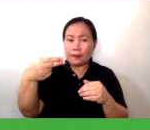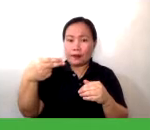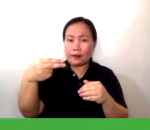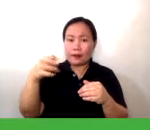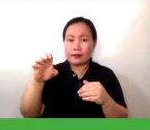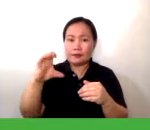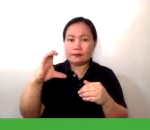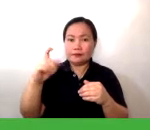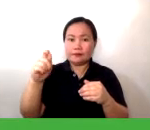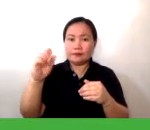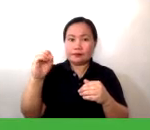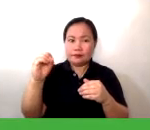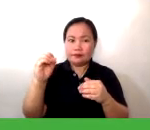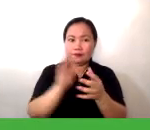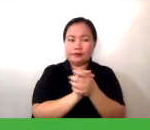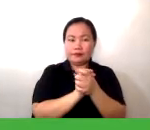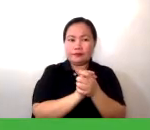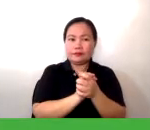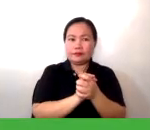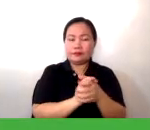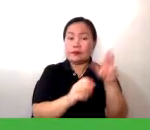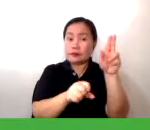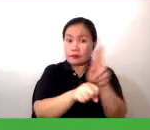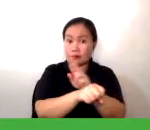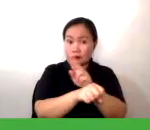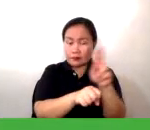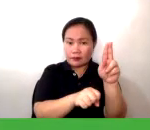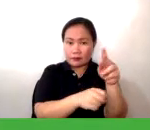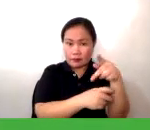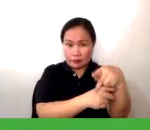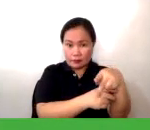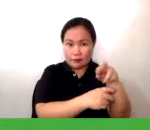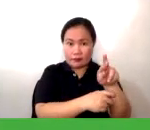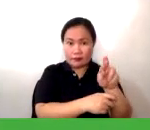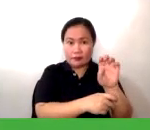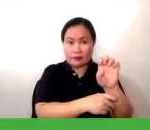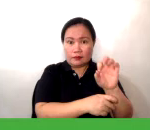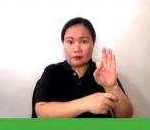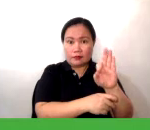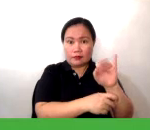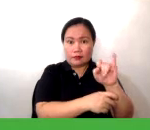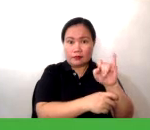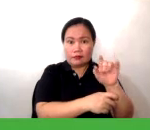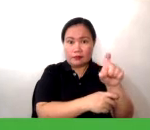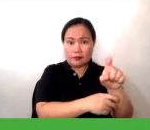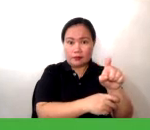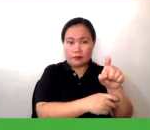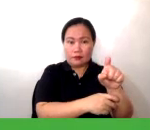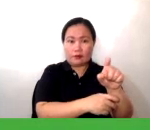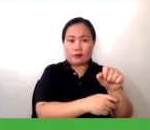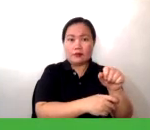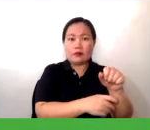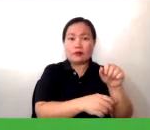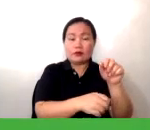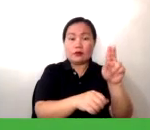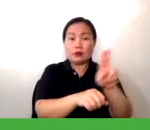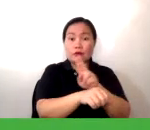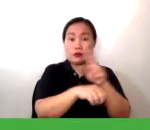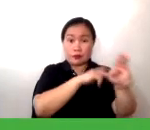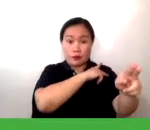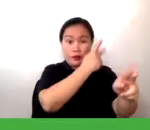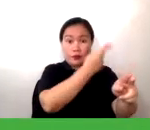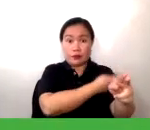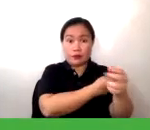metric system. So it is in the, you can make use of the prefixes, which is also the power